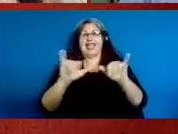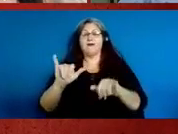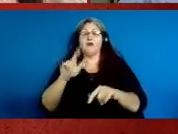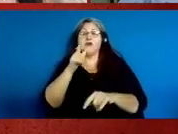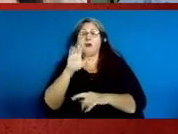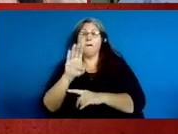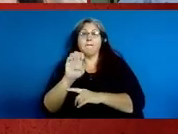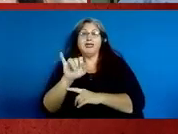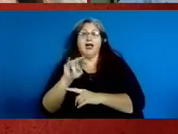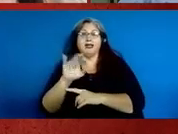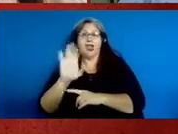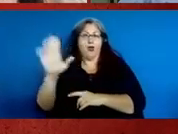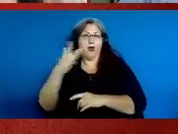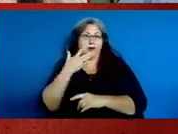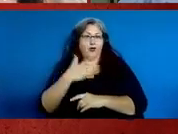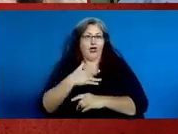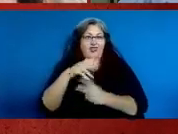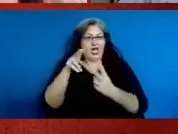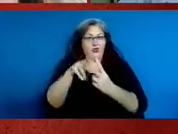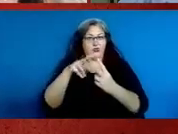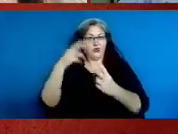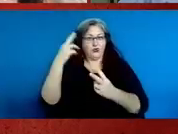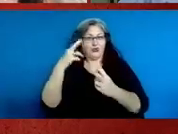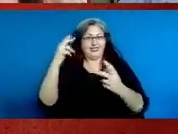are two great things to celebrate.